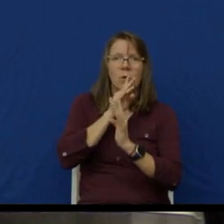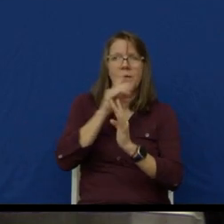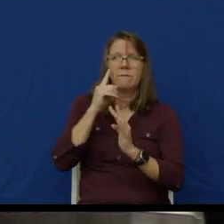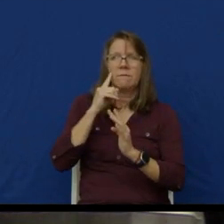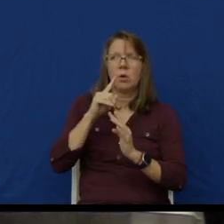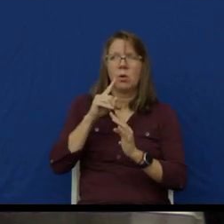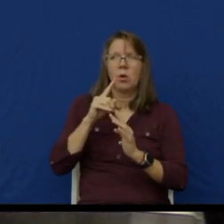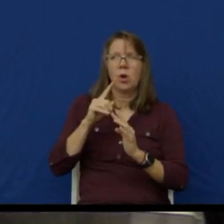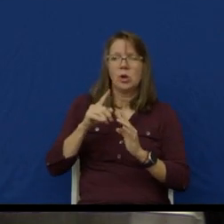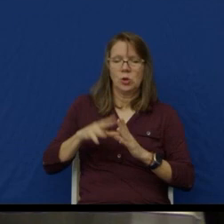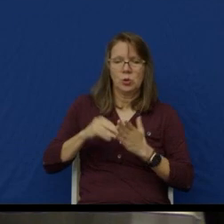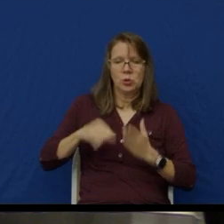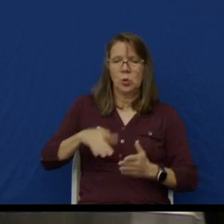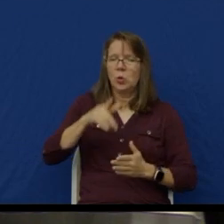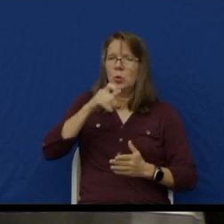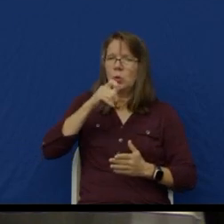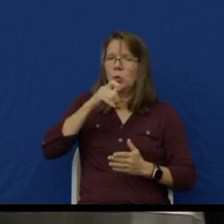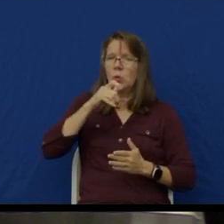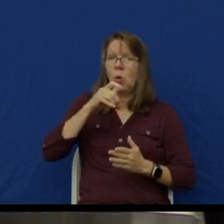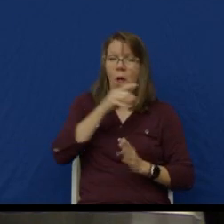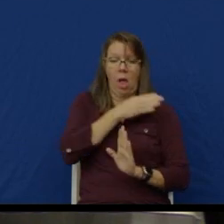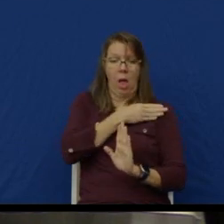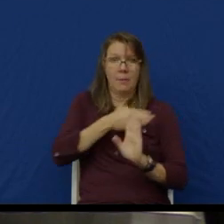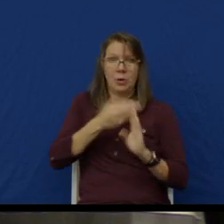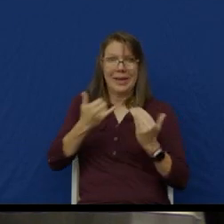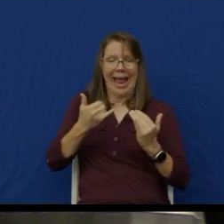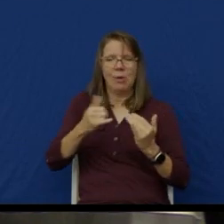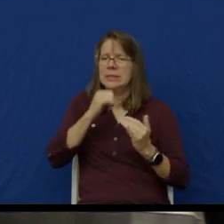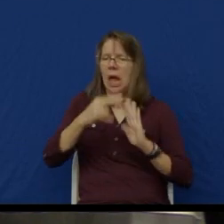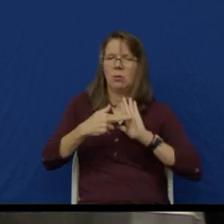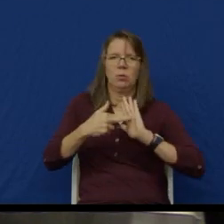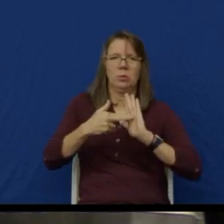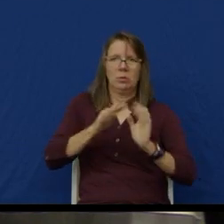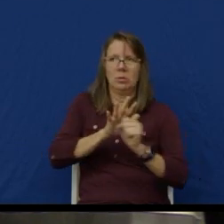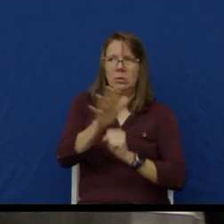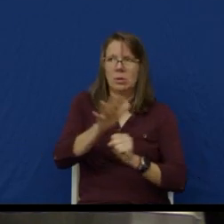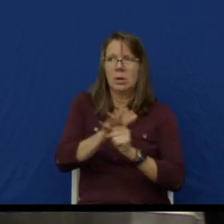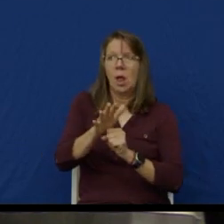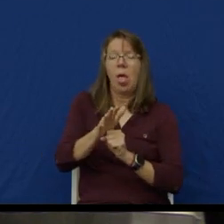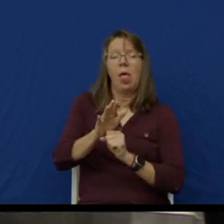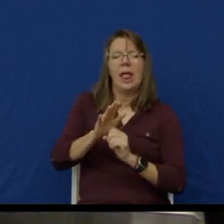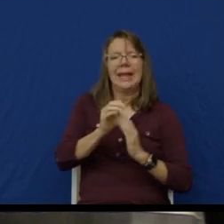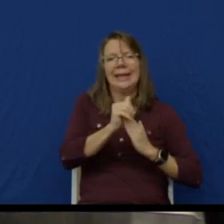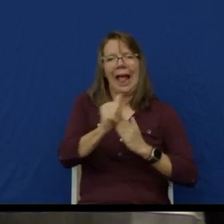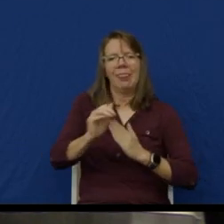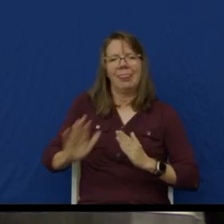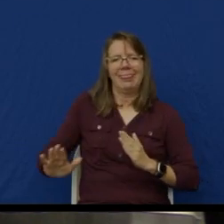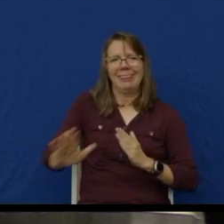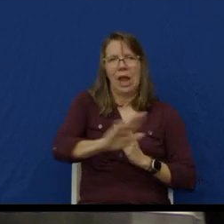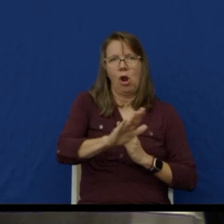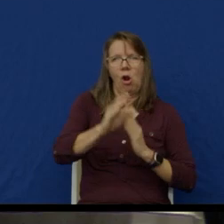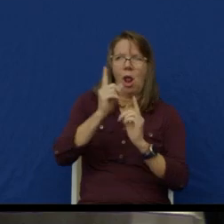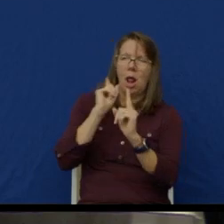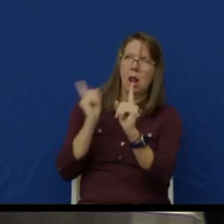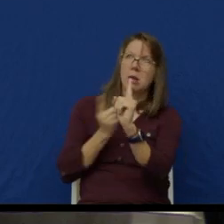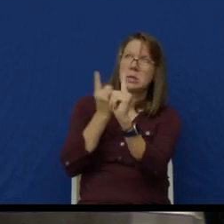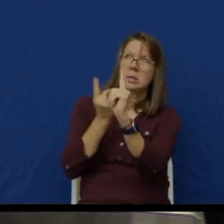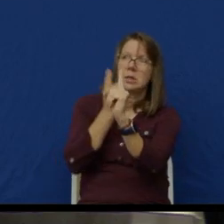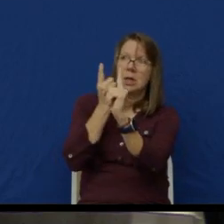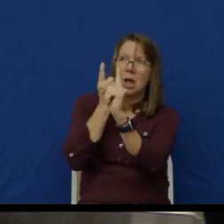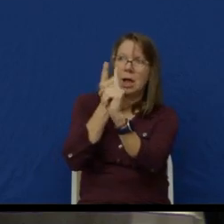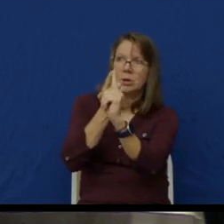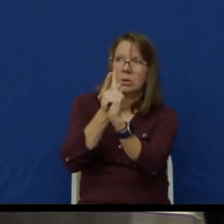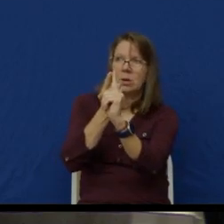and educators, and listening to their aspirations and leveraging those aspirations to guide our actions. The terminology